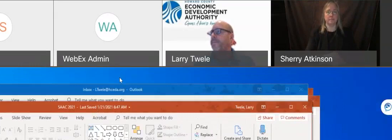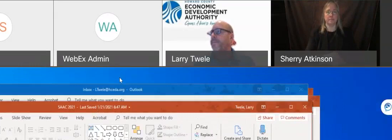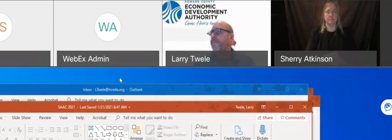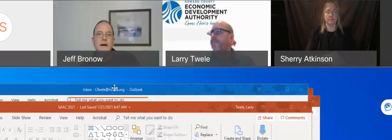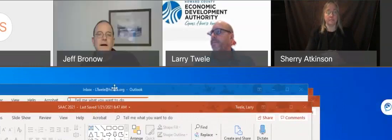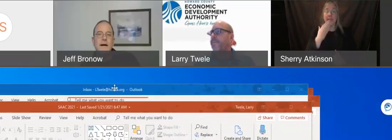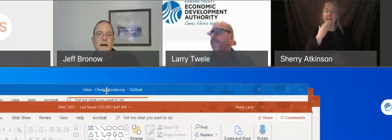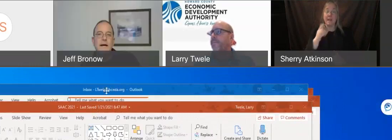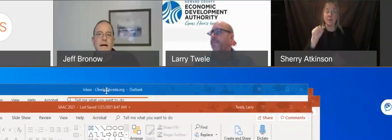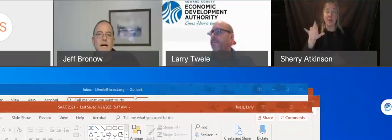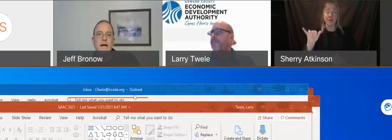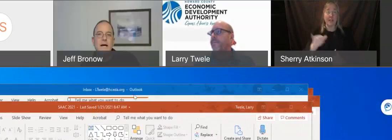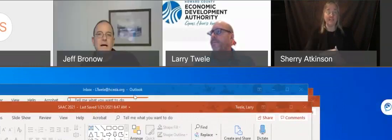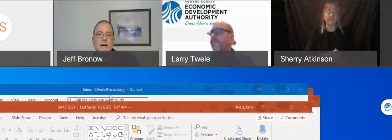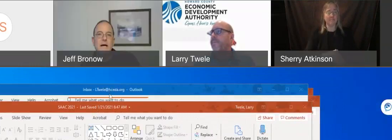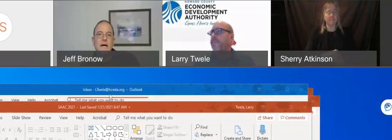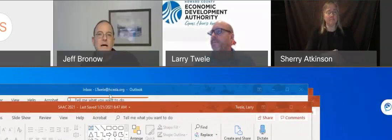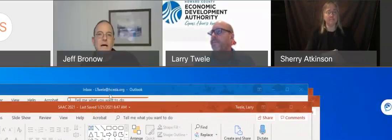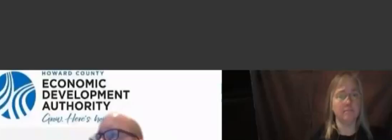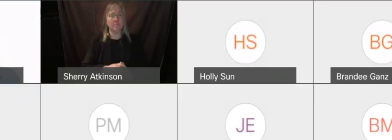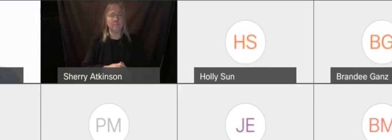Thank you, Larry. Can a host make